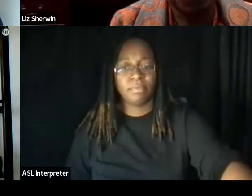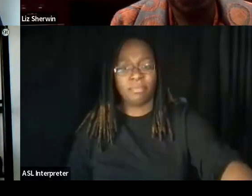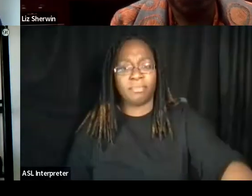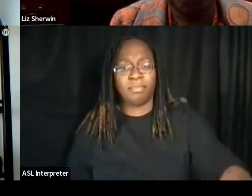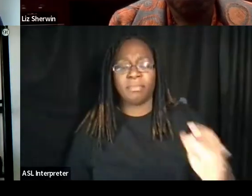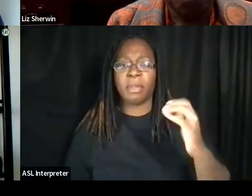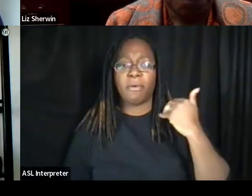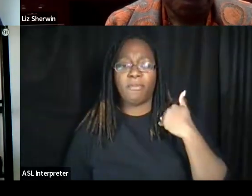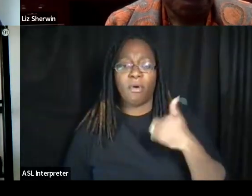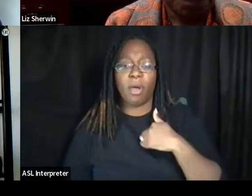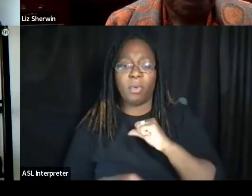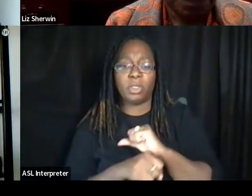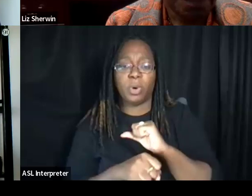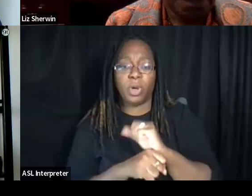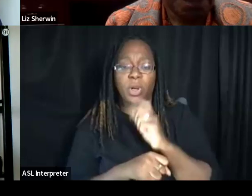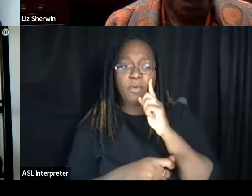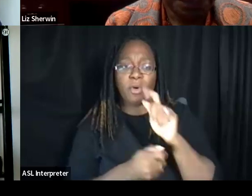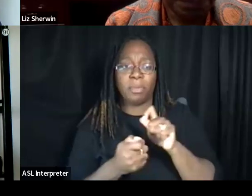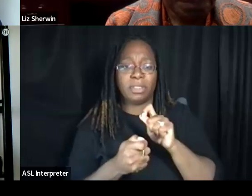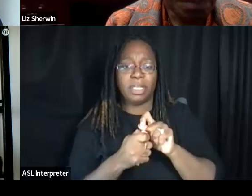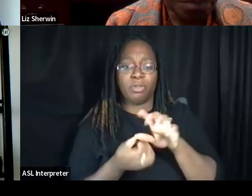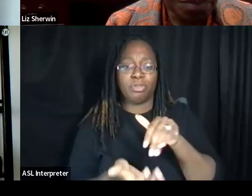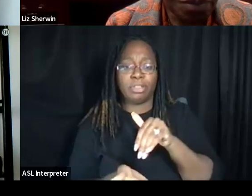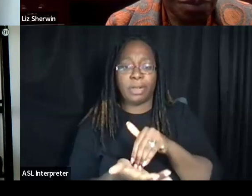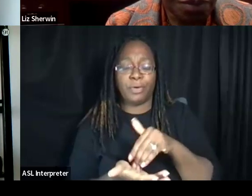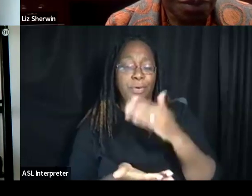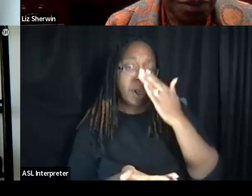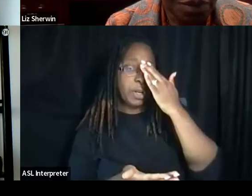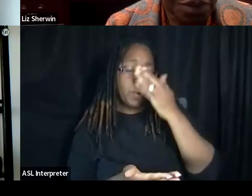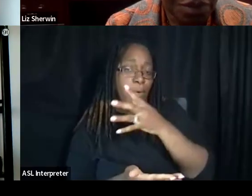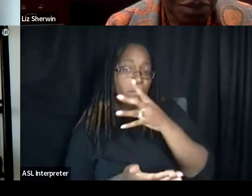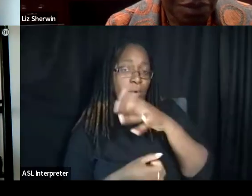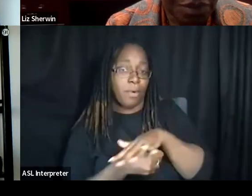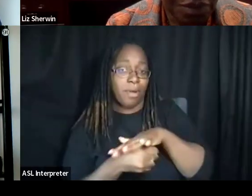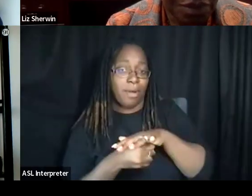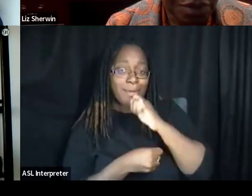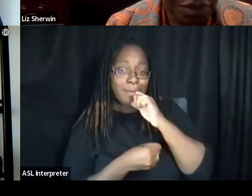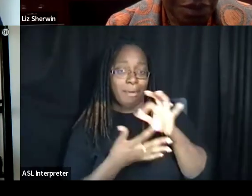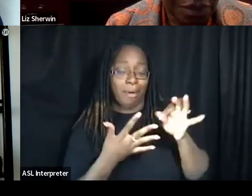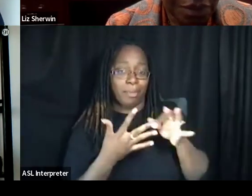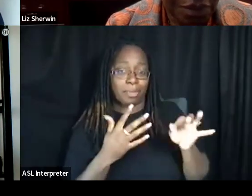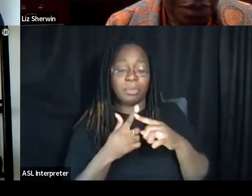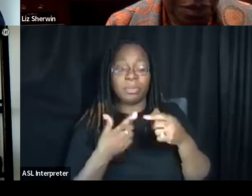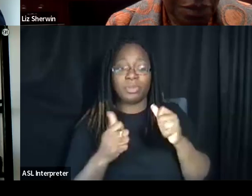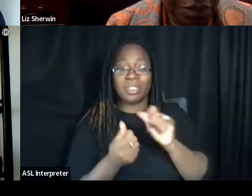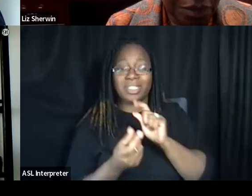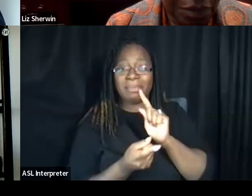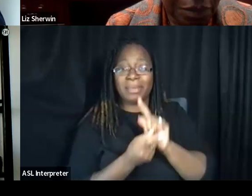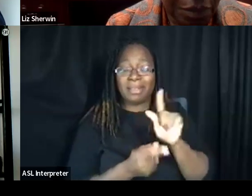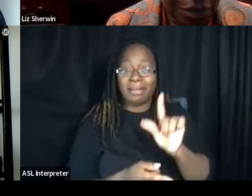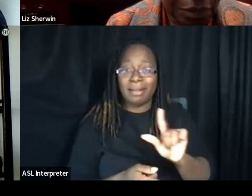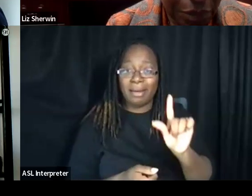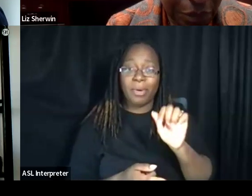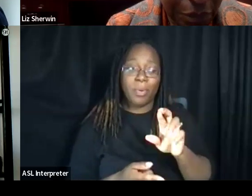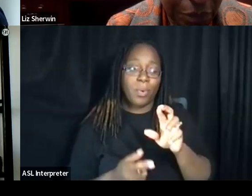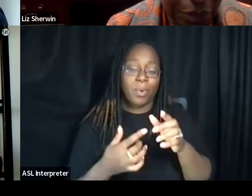options were, which I know this isn't an option in rural areas, but meeting at the library or common space